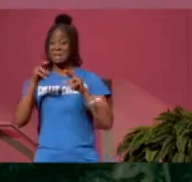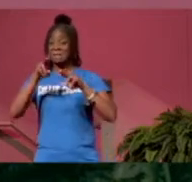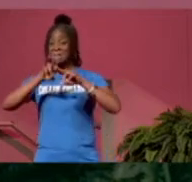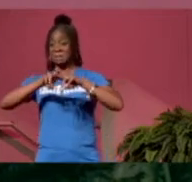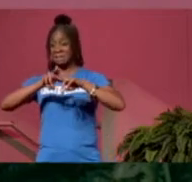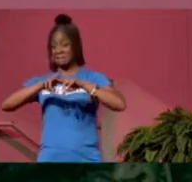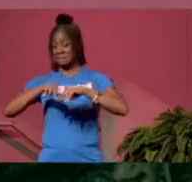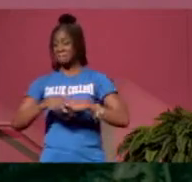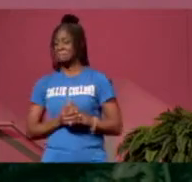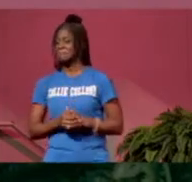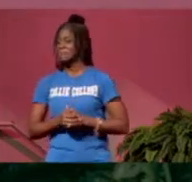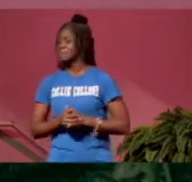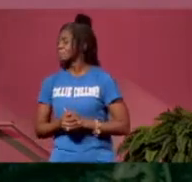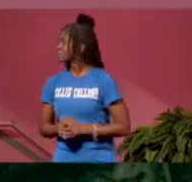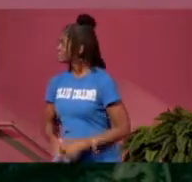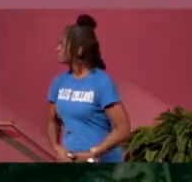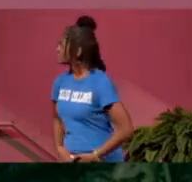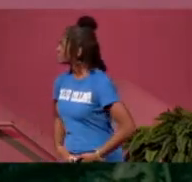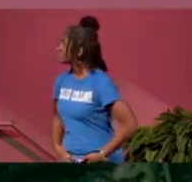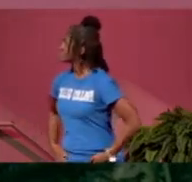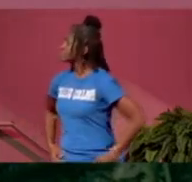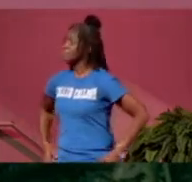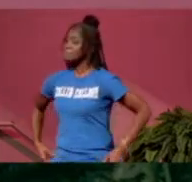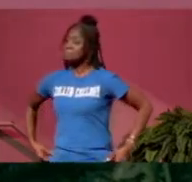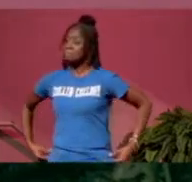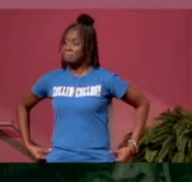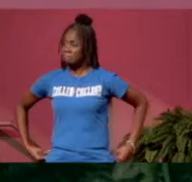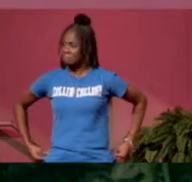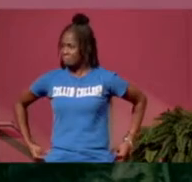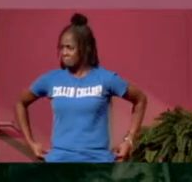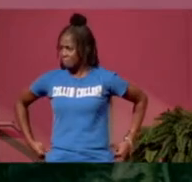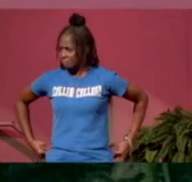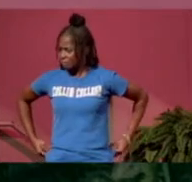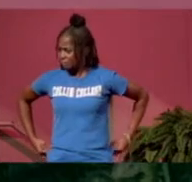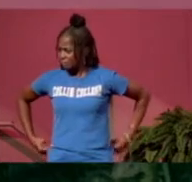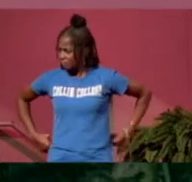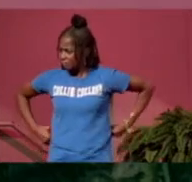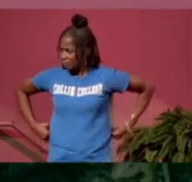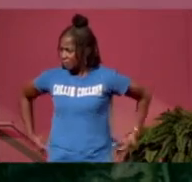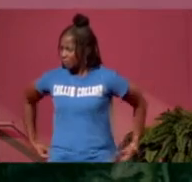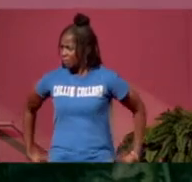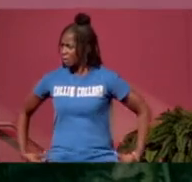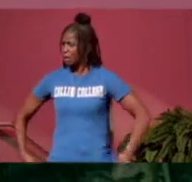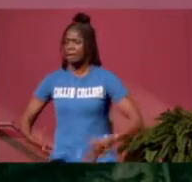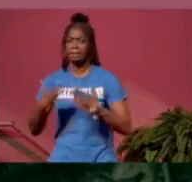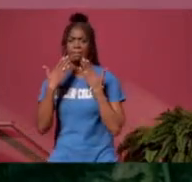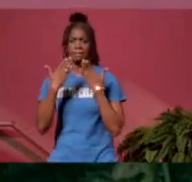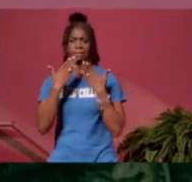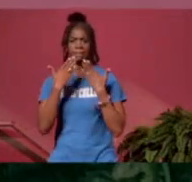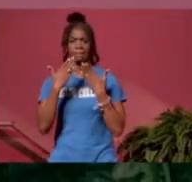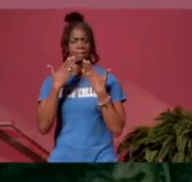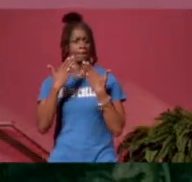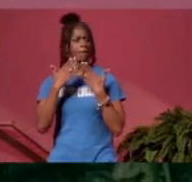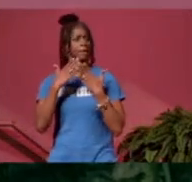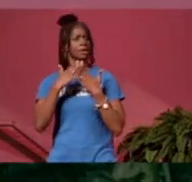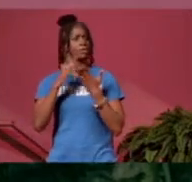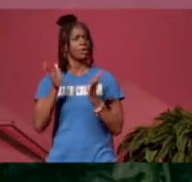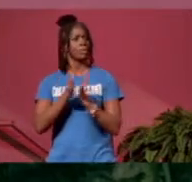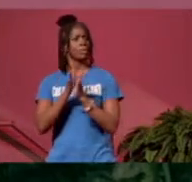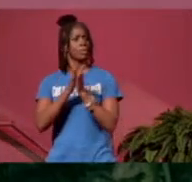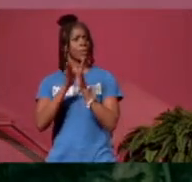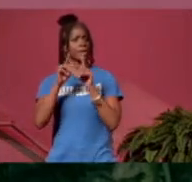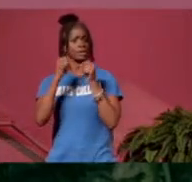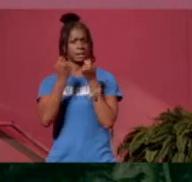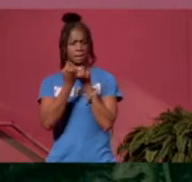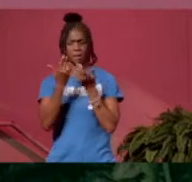in the presence of the Lord. And we give God, amen, thanks and praise. Amen. Thank y'all, praise team, for indulging an old man.